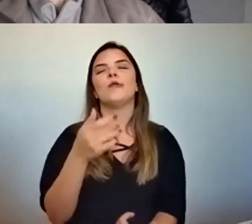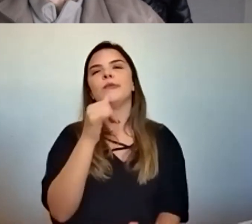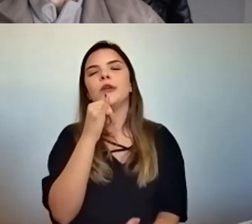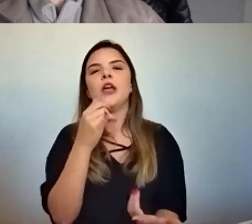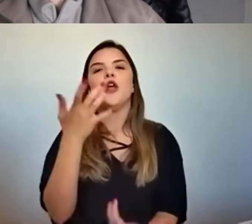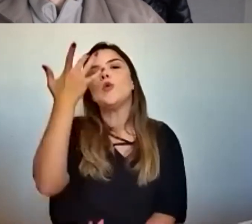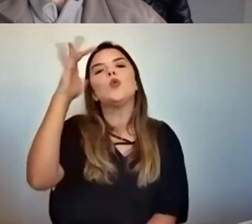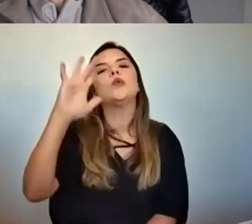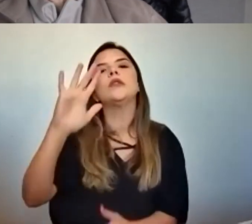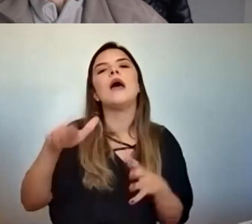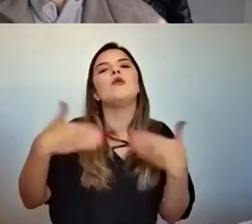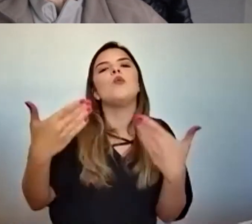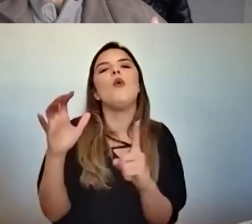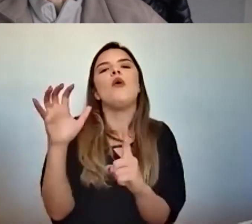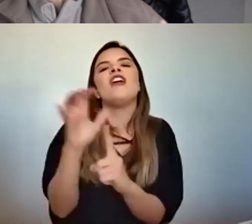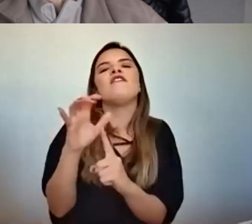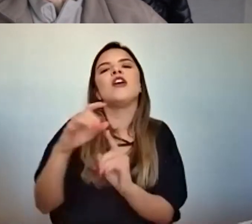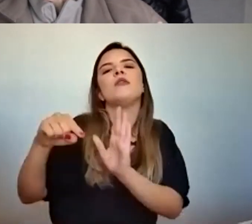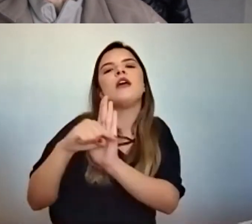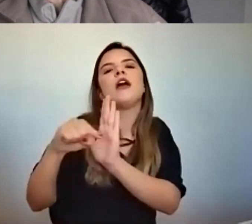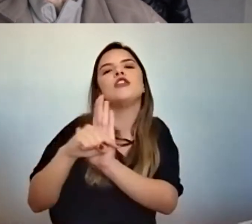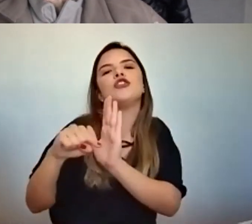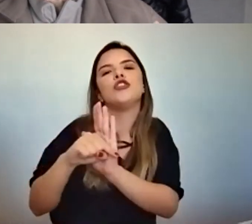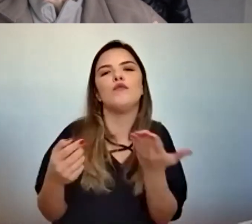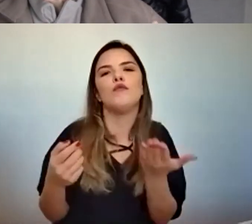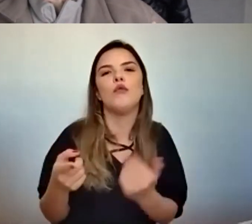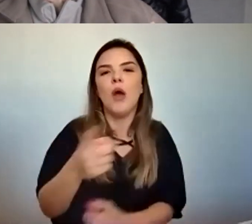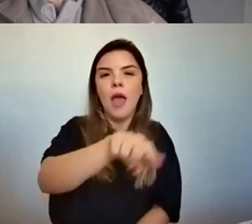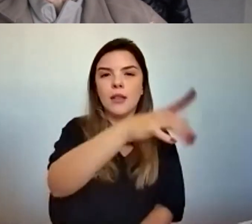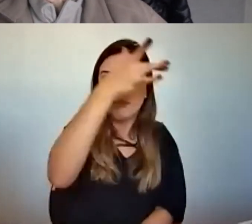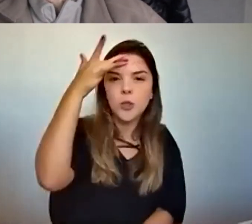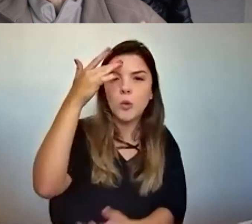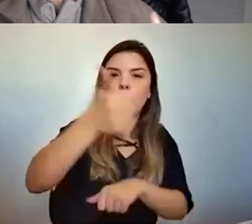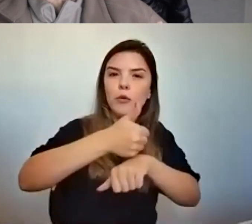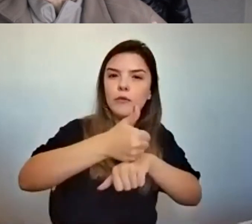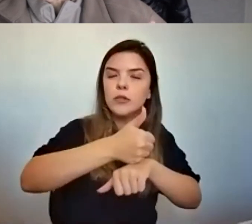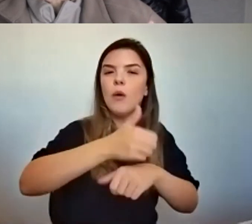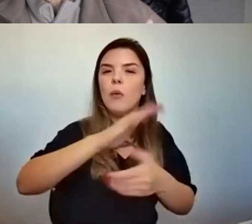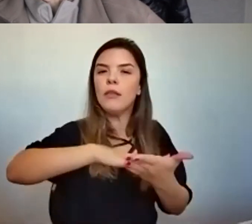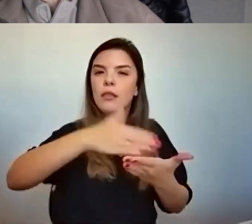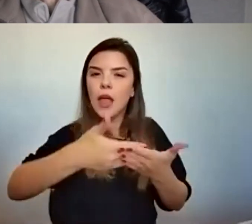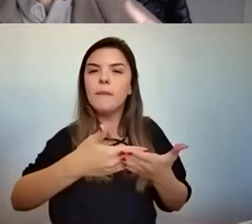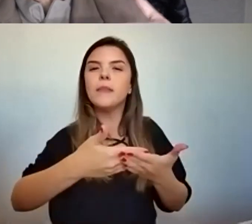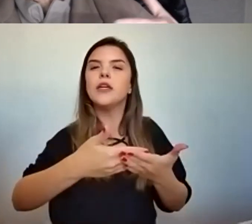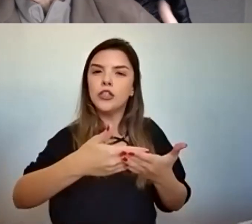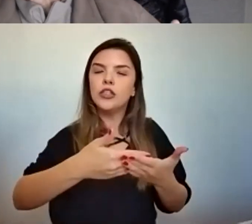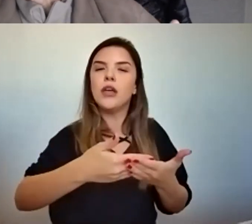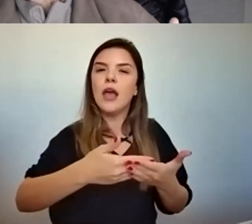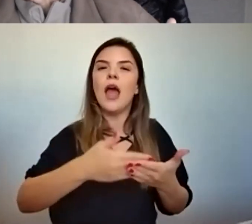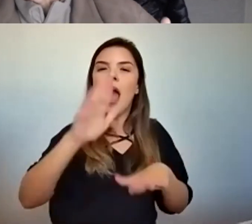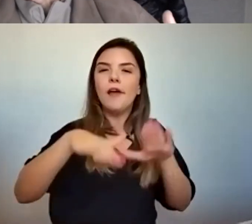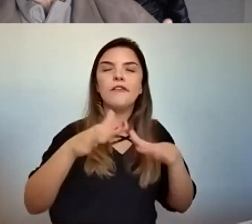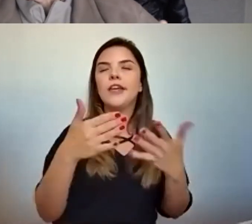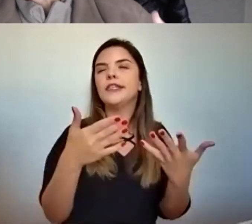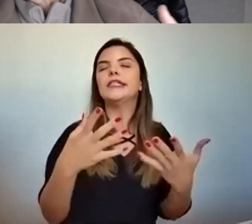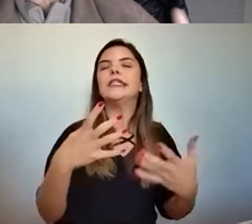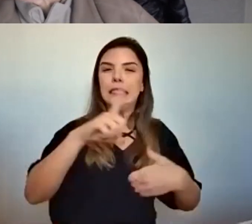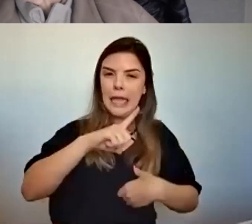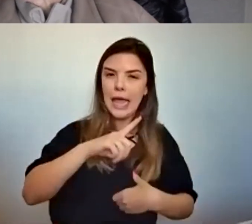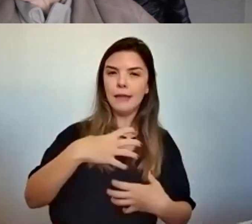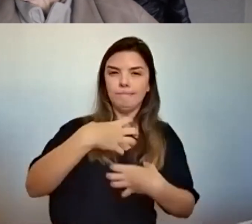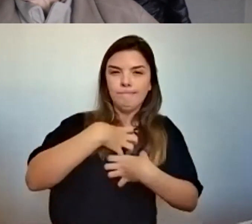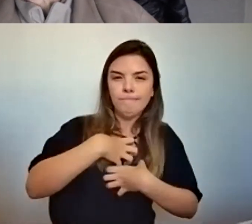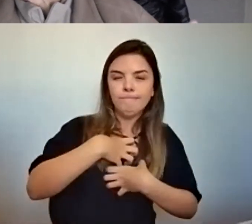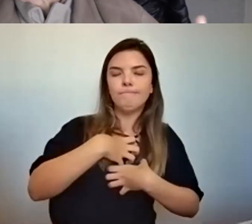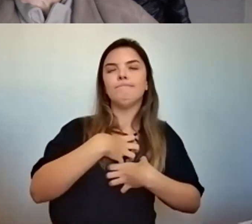effects were until they reached that stage. Maybe there were very strong effects, but not quite strong enough for them to go and